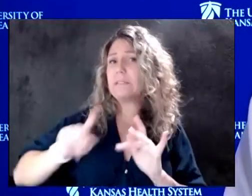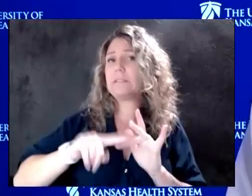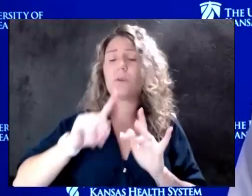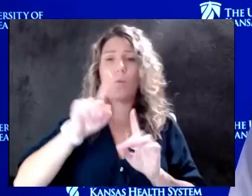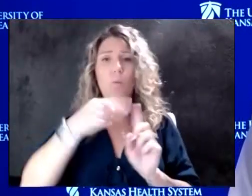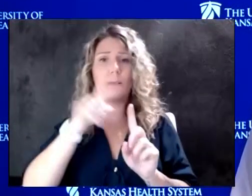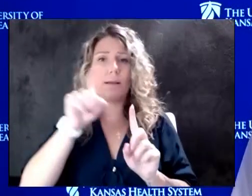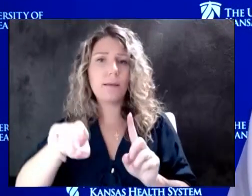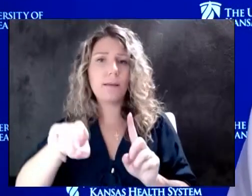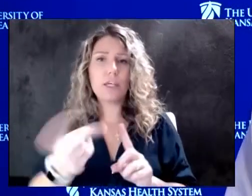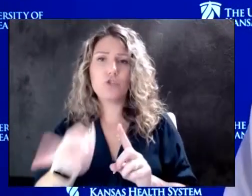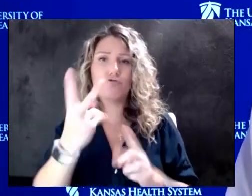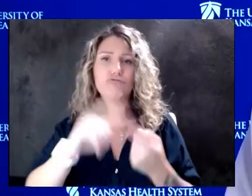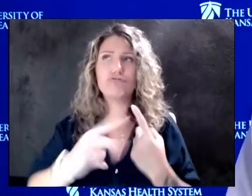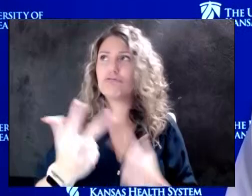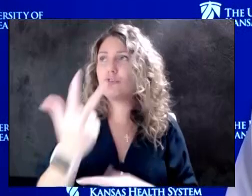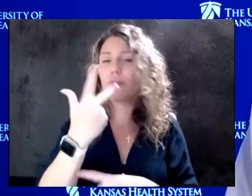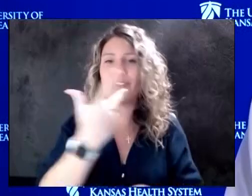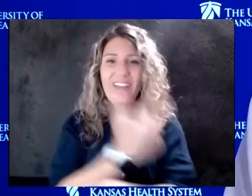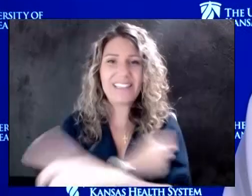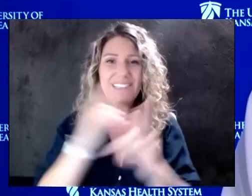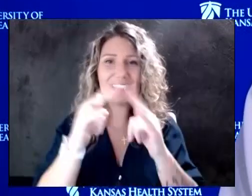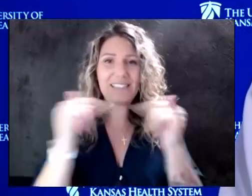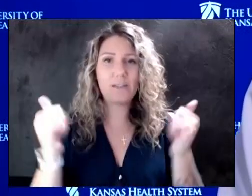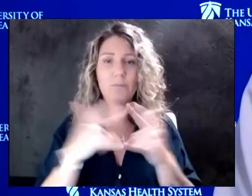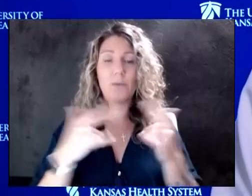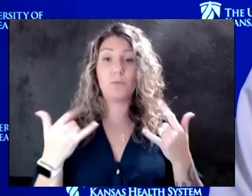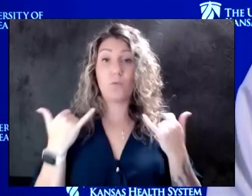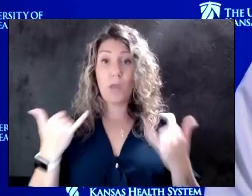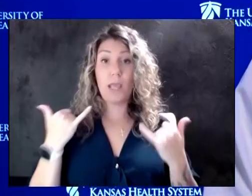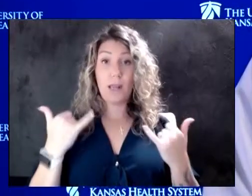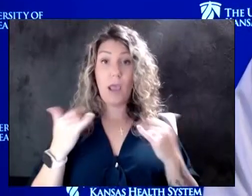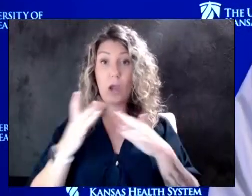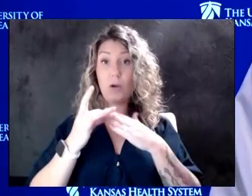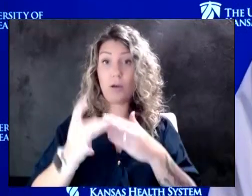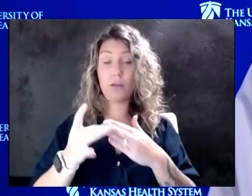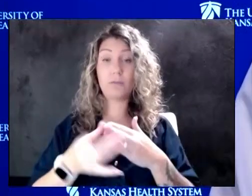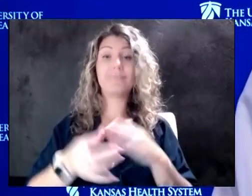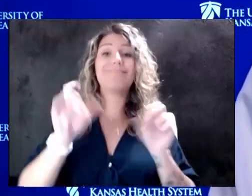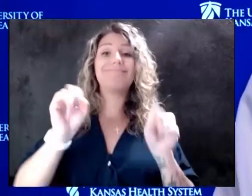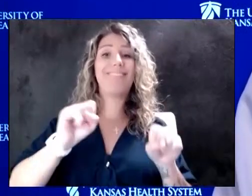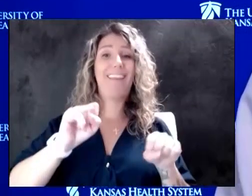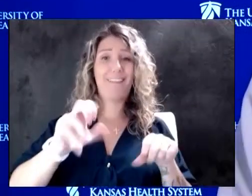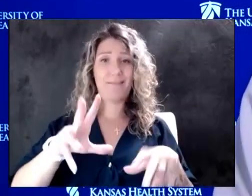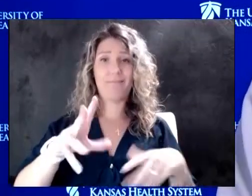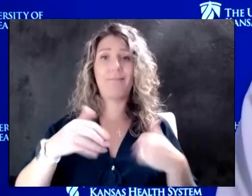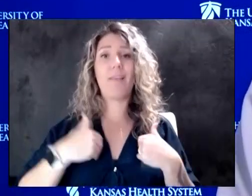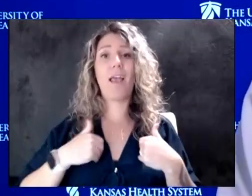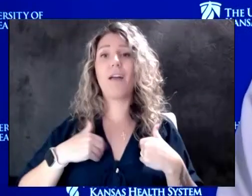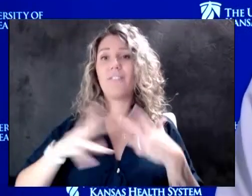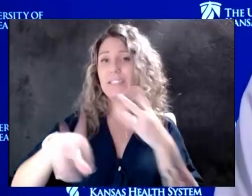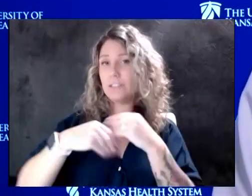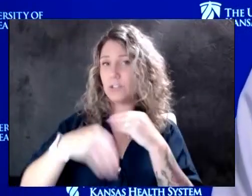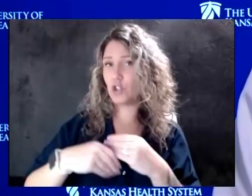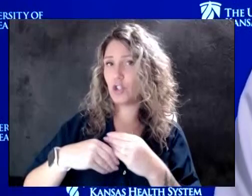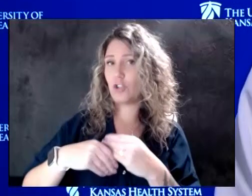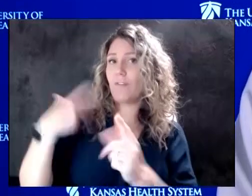vaccines at the same time. So right now the guidance is that you may get additional vaccines at the same visit as you're getting